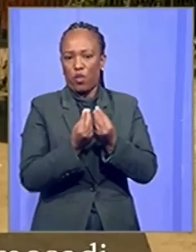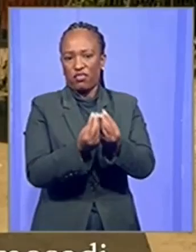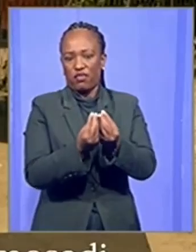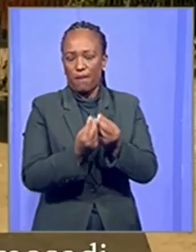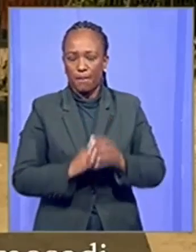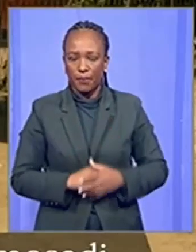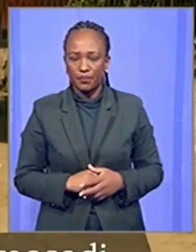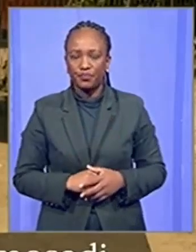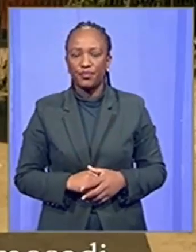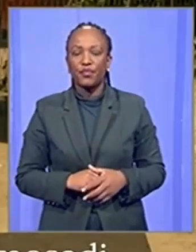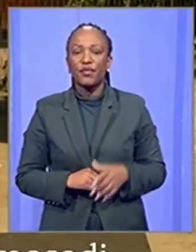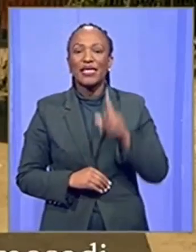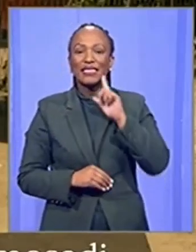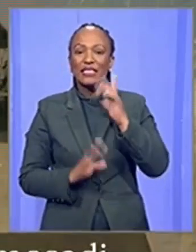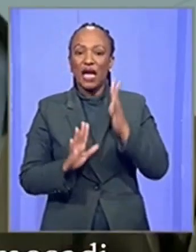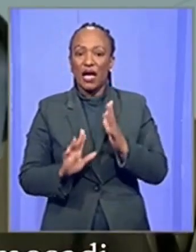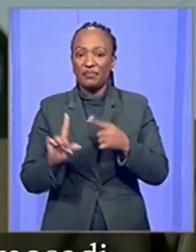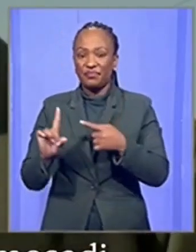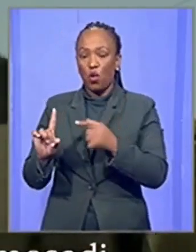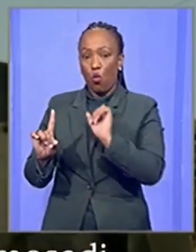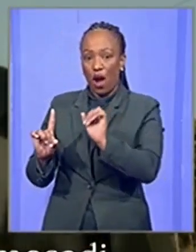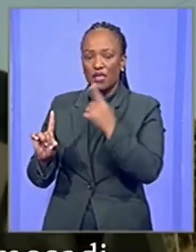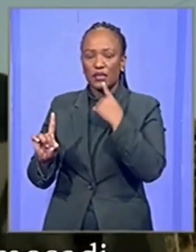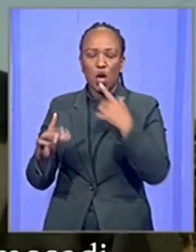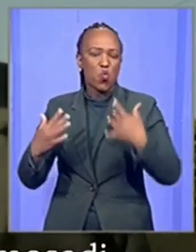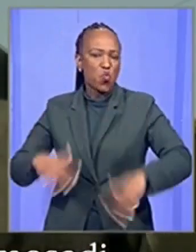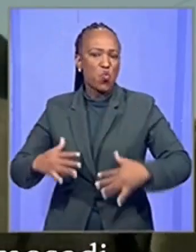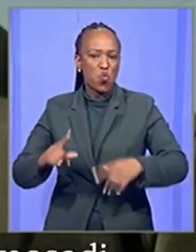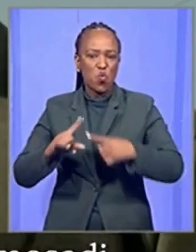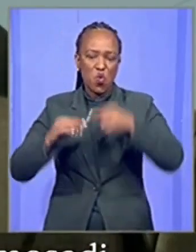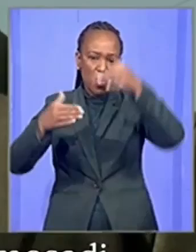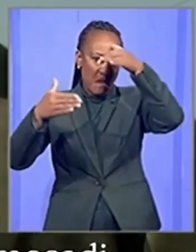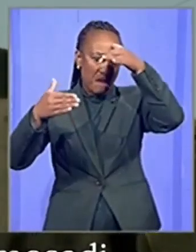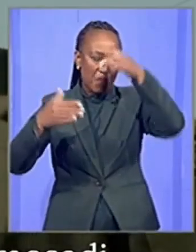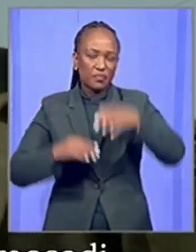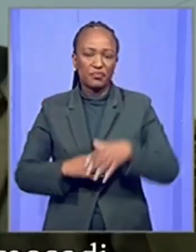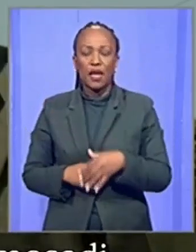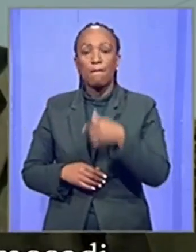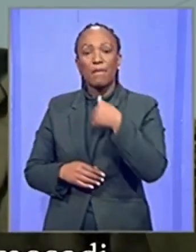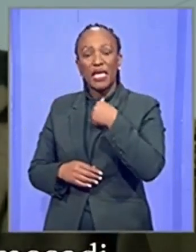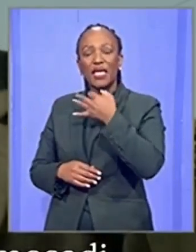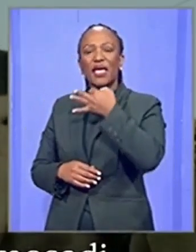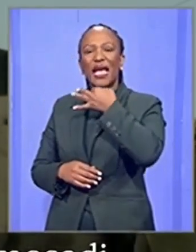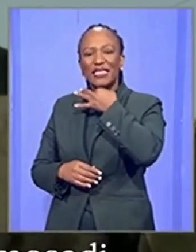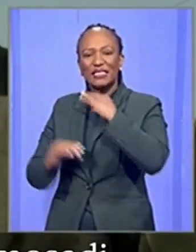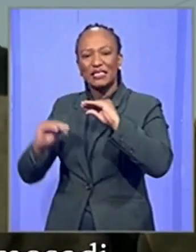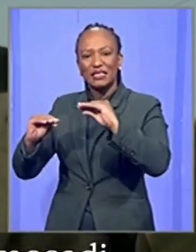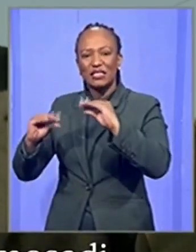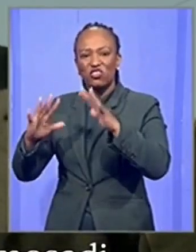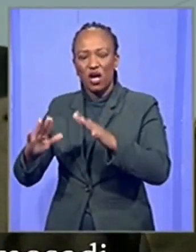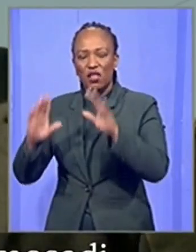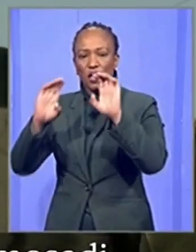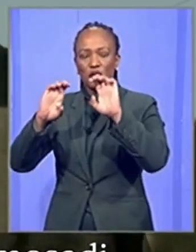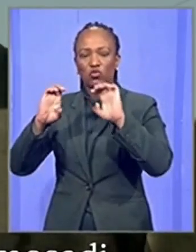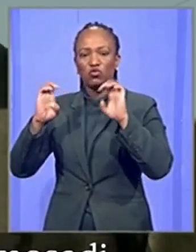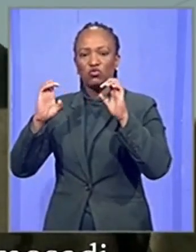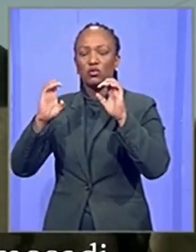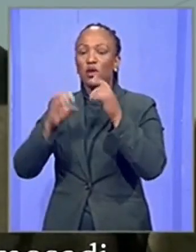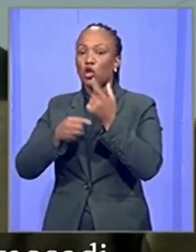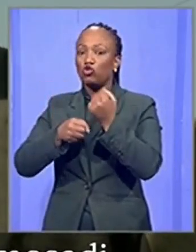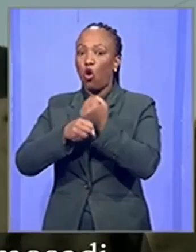a re Ramathuba o ne a le botlhale. I was English and geography teacher, and I taught her, you know, when it comes to debate, she